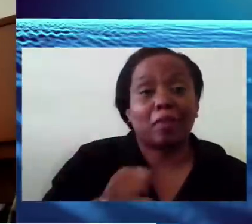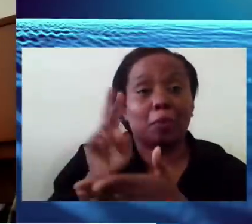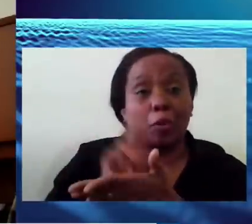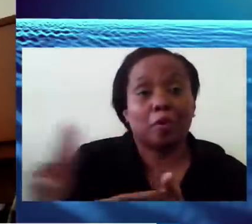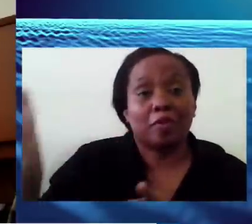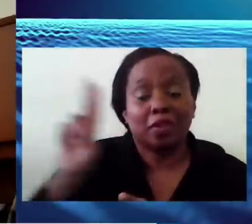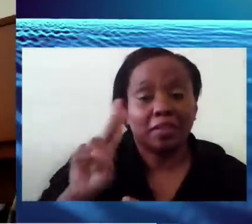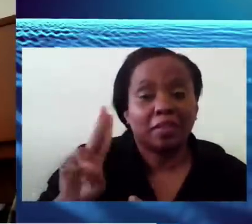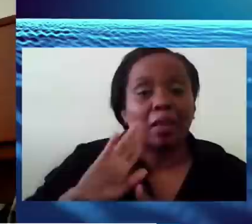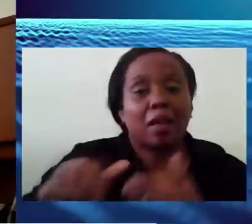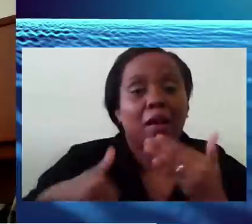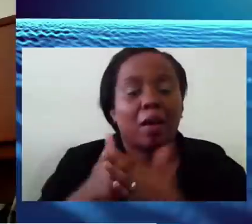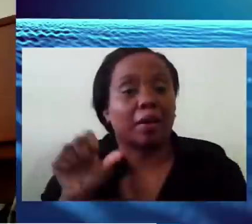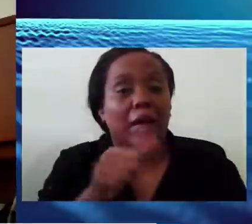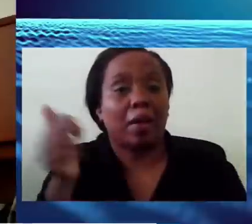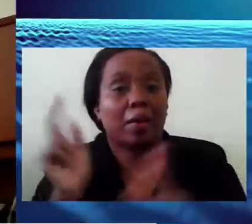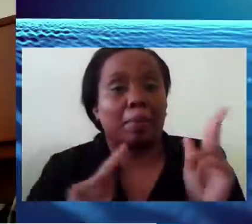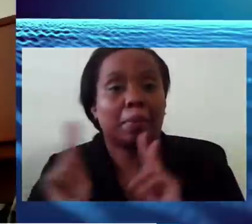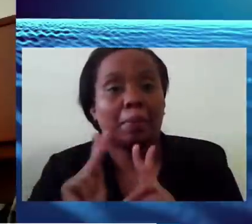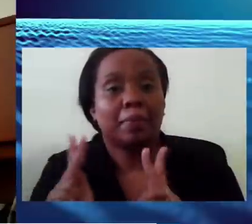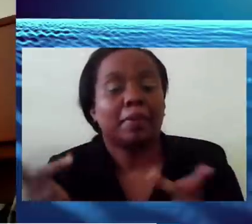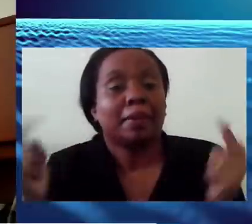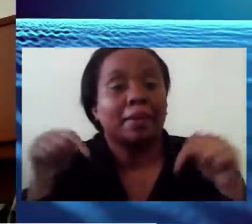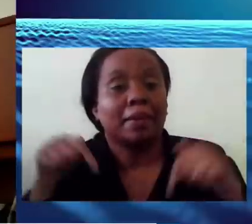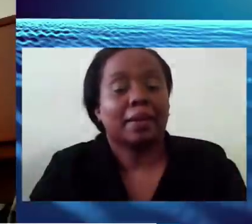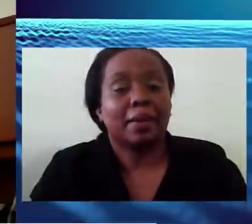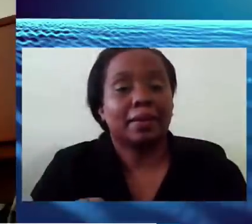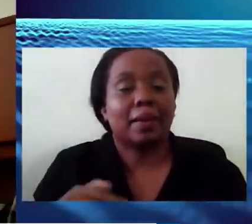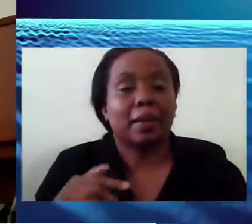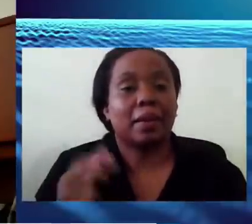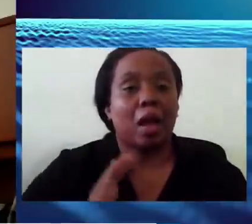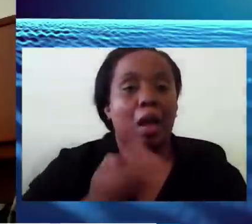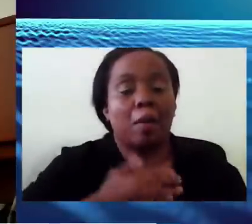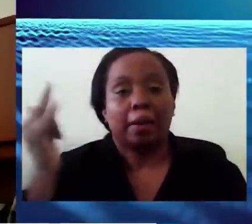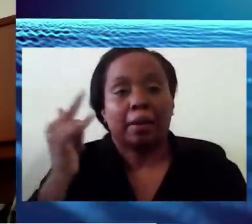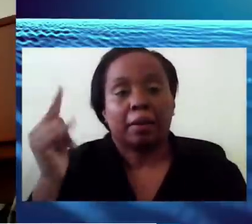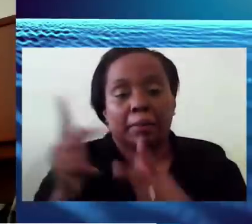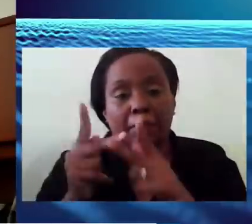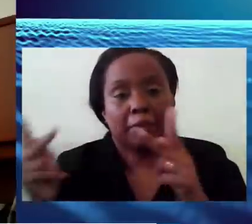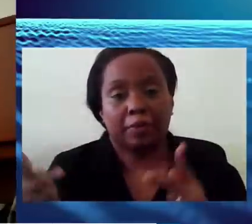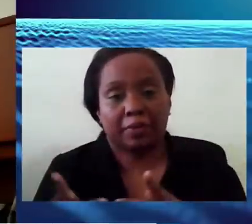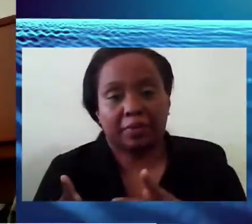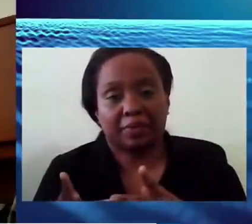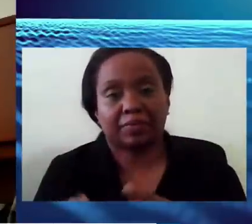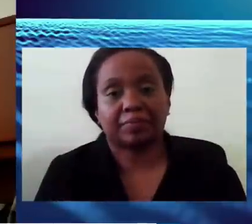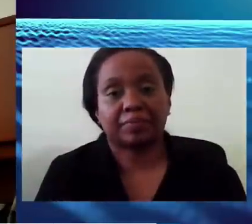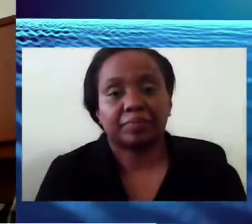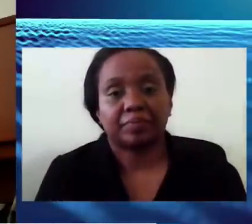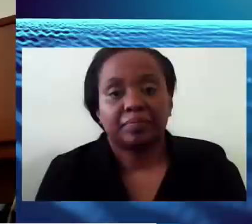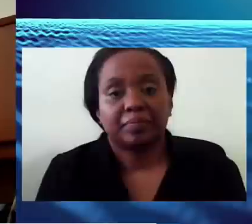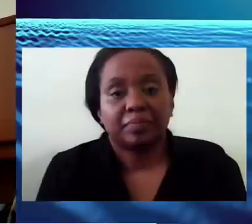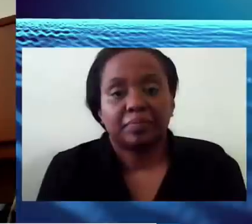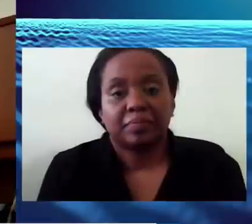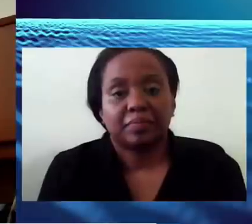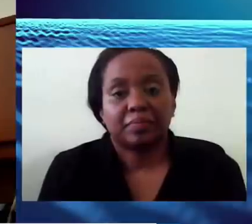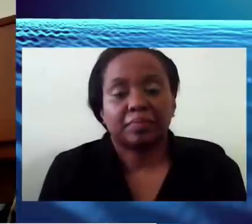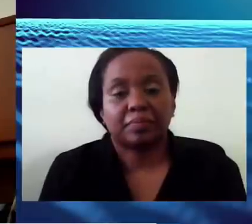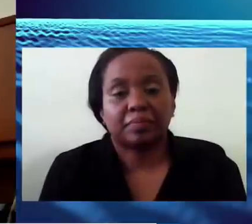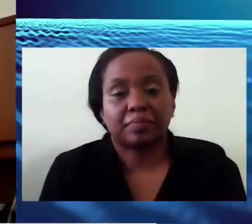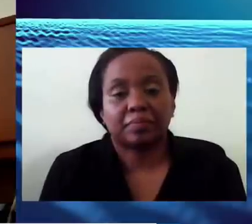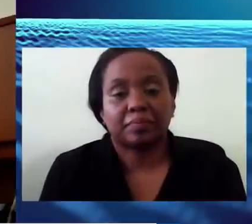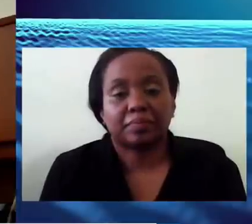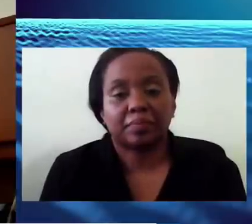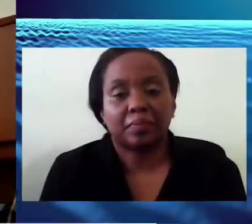of the colleagues here at the Grantley Adams International Airport. I wish to start first by saying that this was a complex and